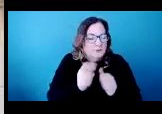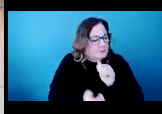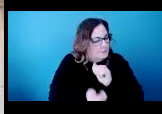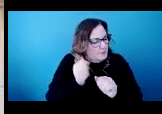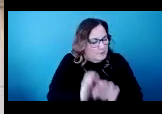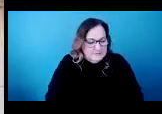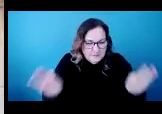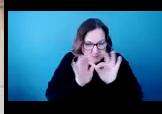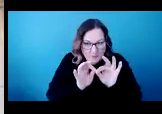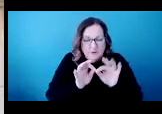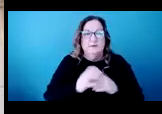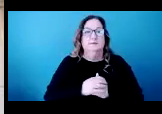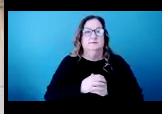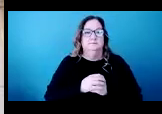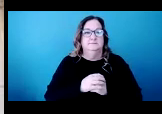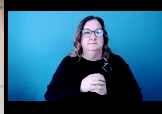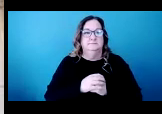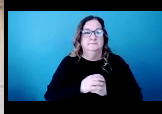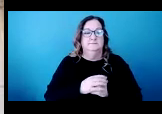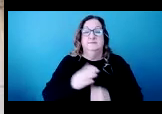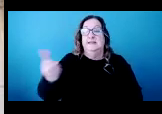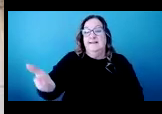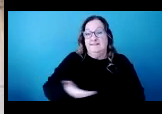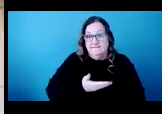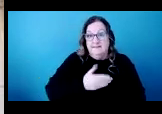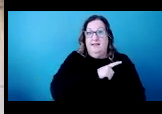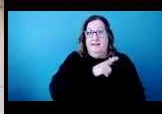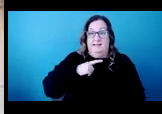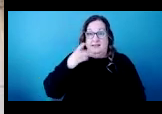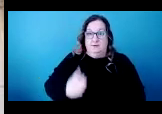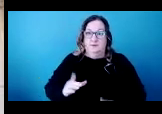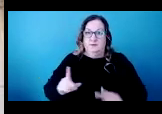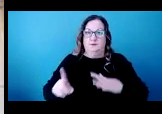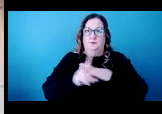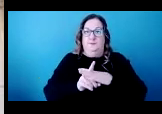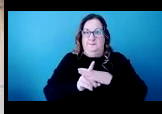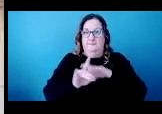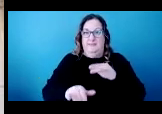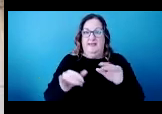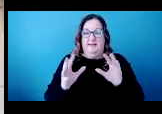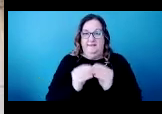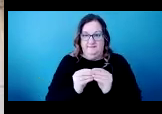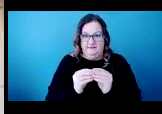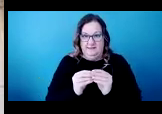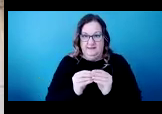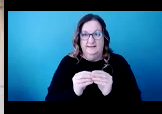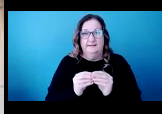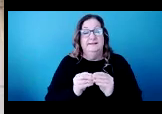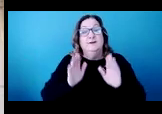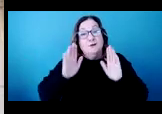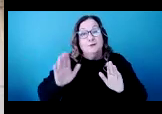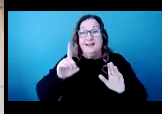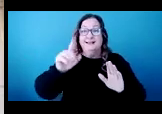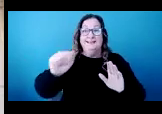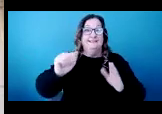would be that you invite your legislator to come to the event. It's great when all of our disability